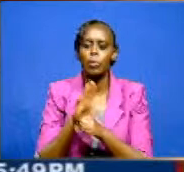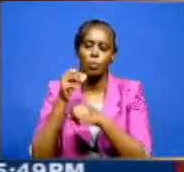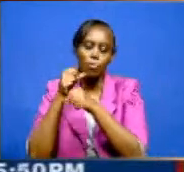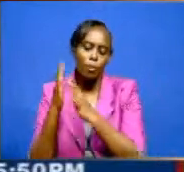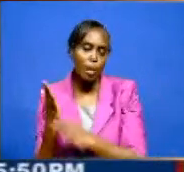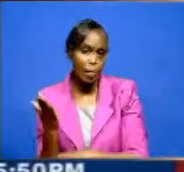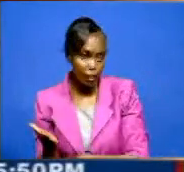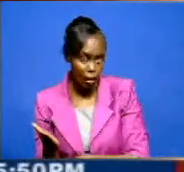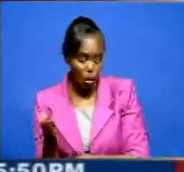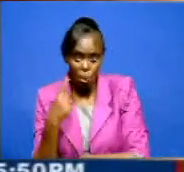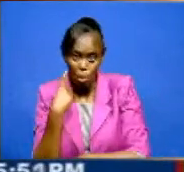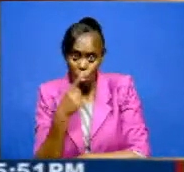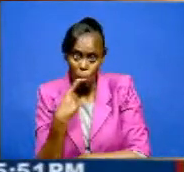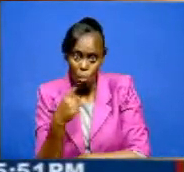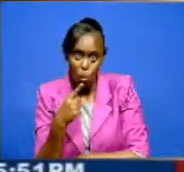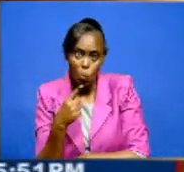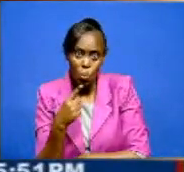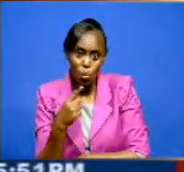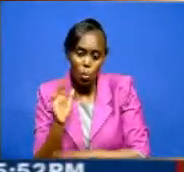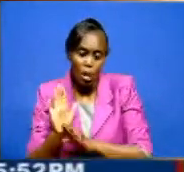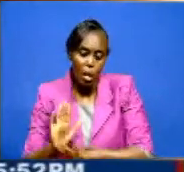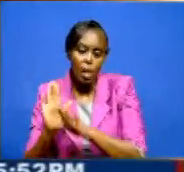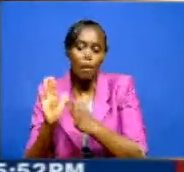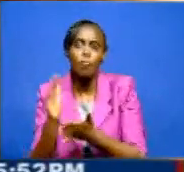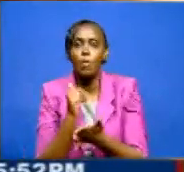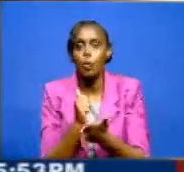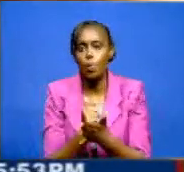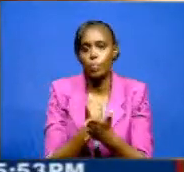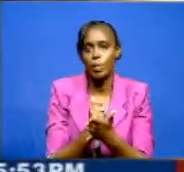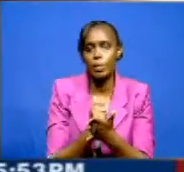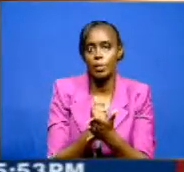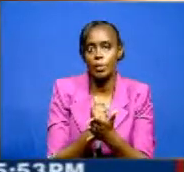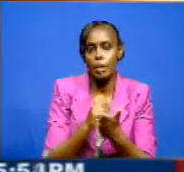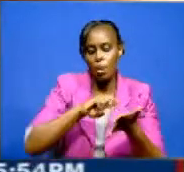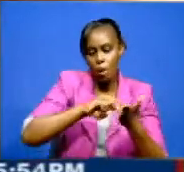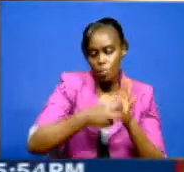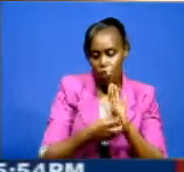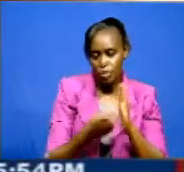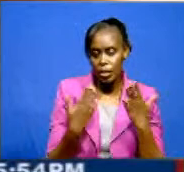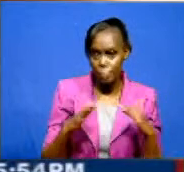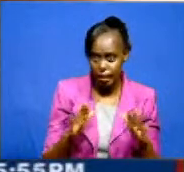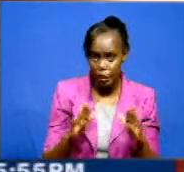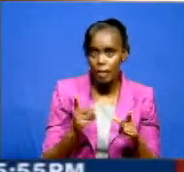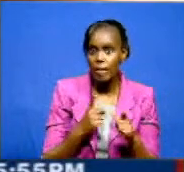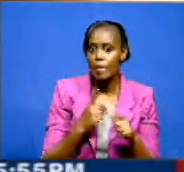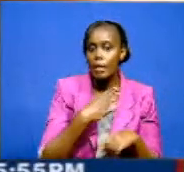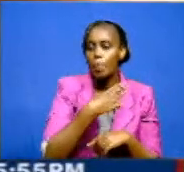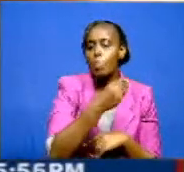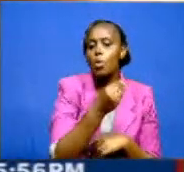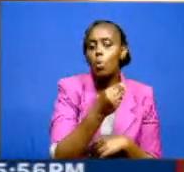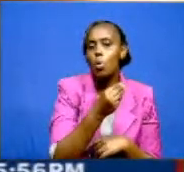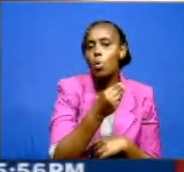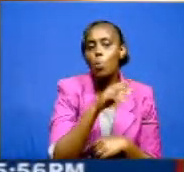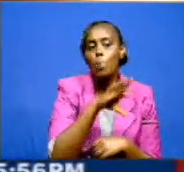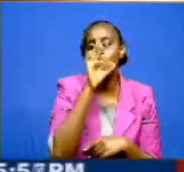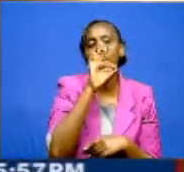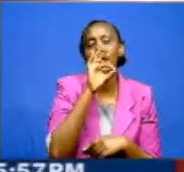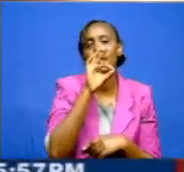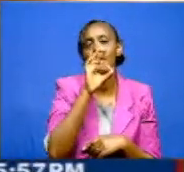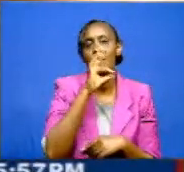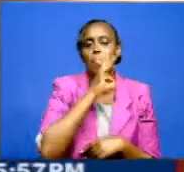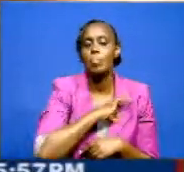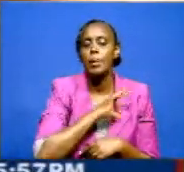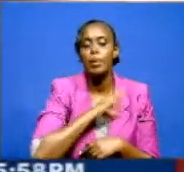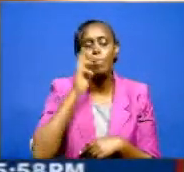employees who leave office either after the contractual period, and when they go to pick their retirement benefits,